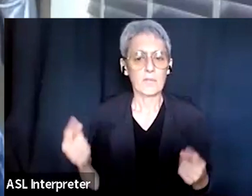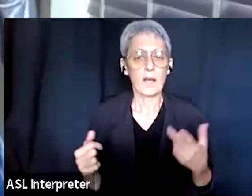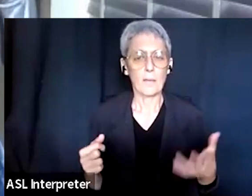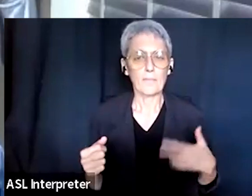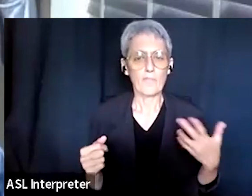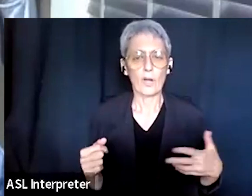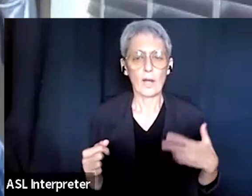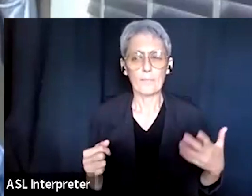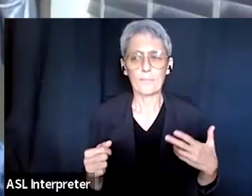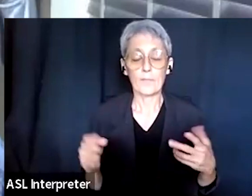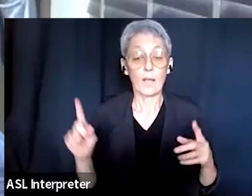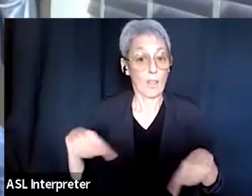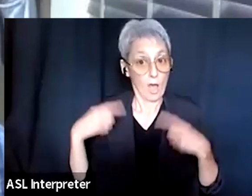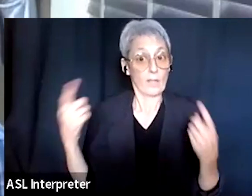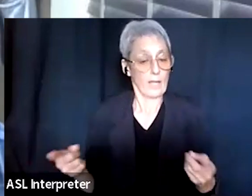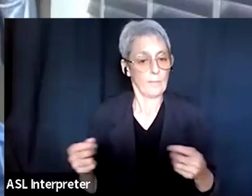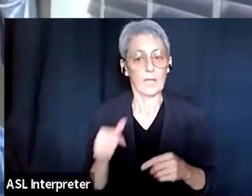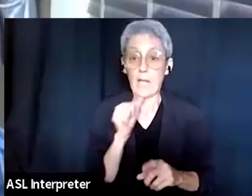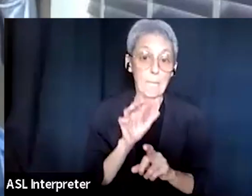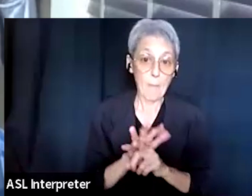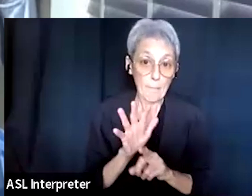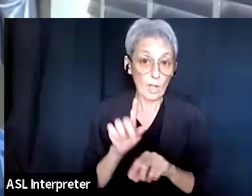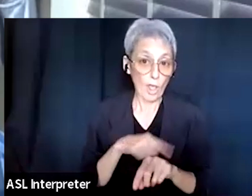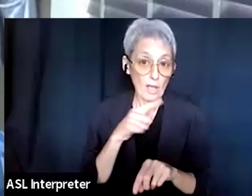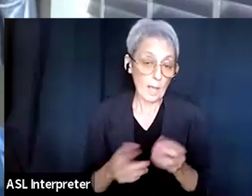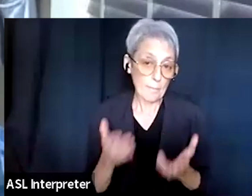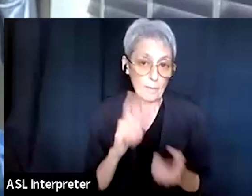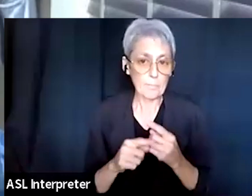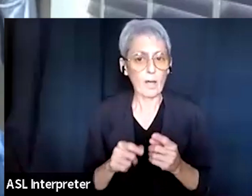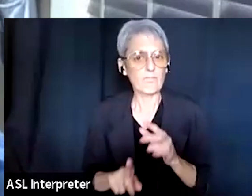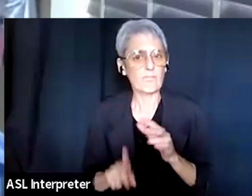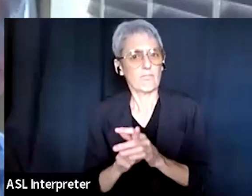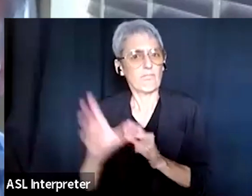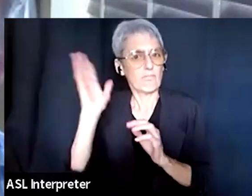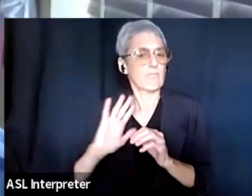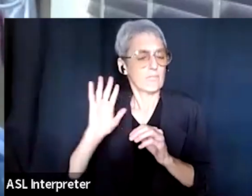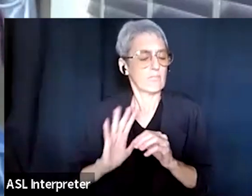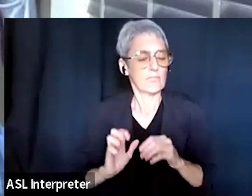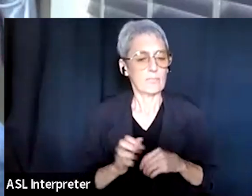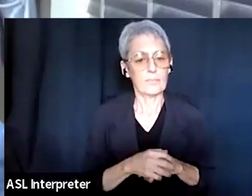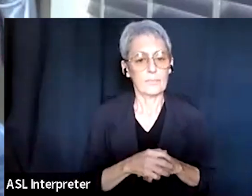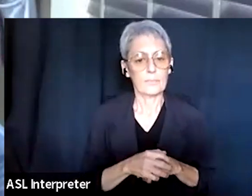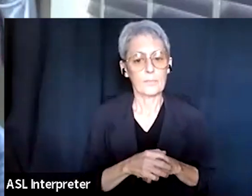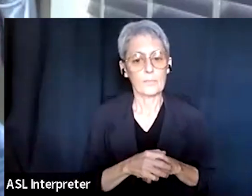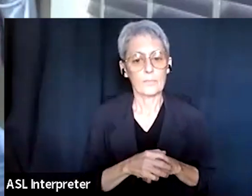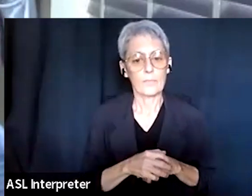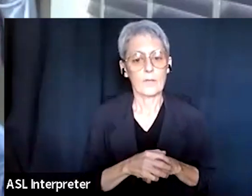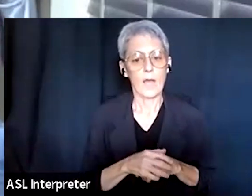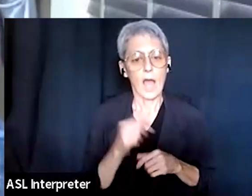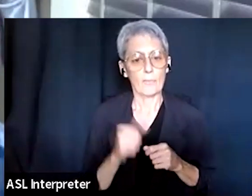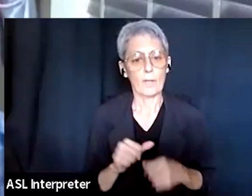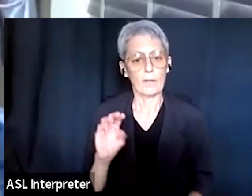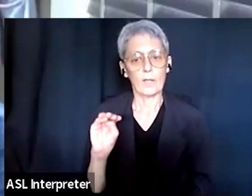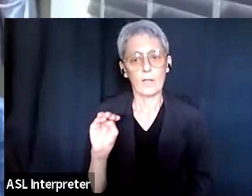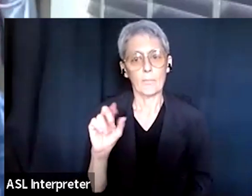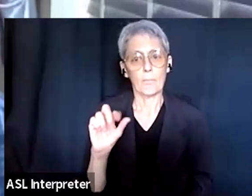not necessarily been popular for a long time. So in fact, I remember Marilyn Jager Adams did a